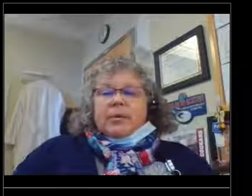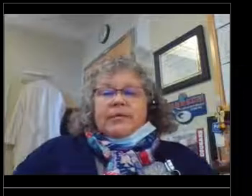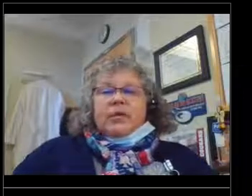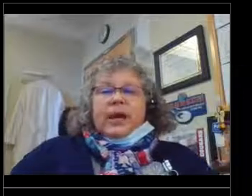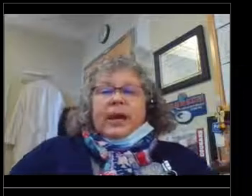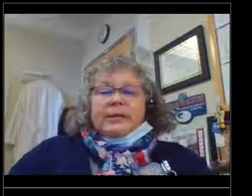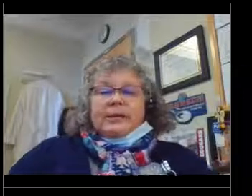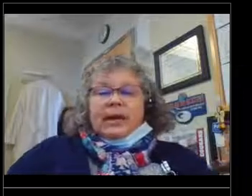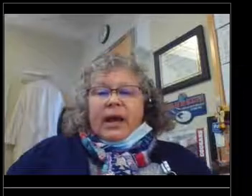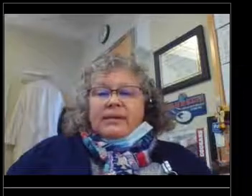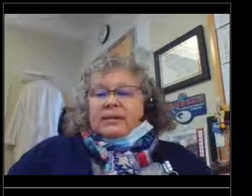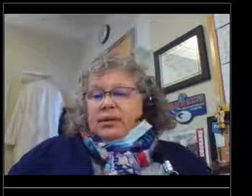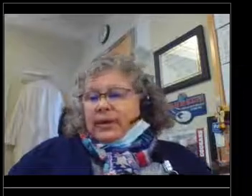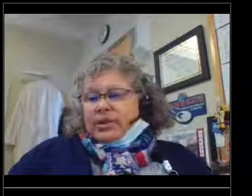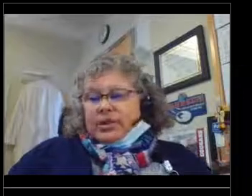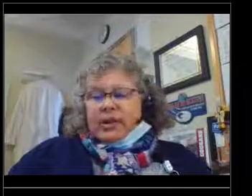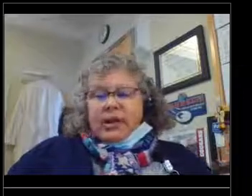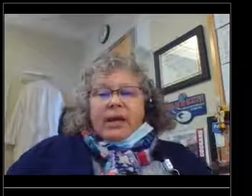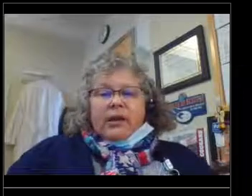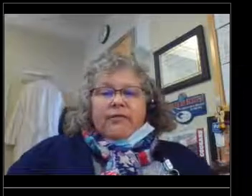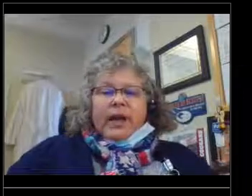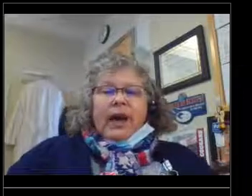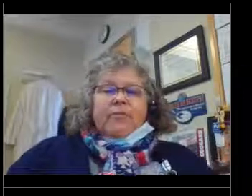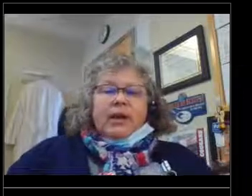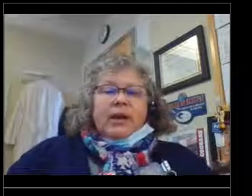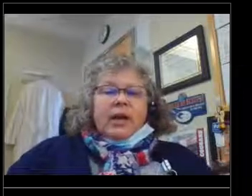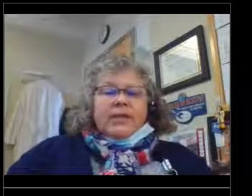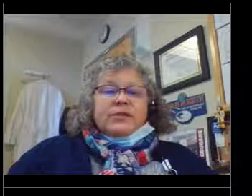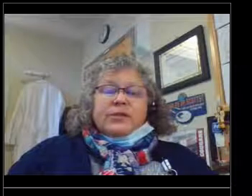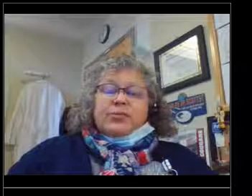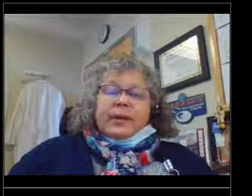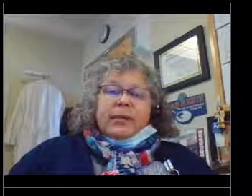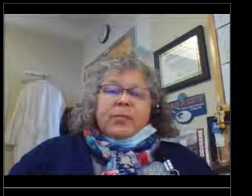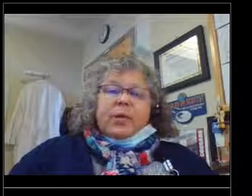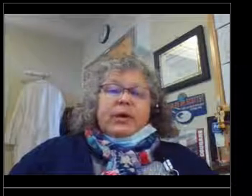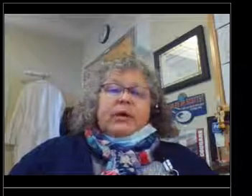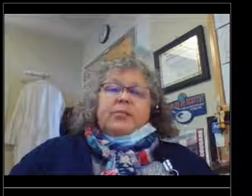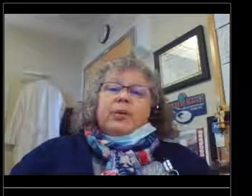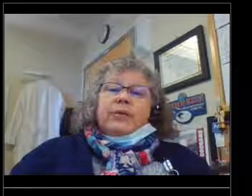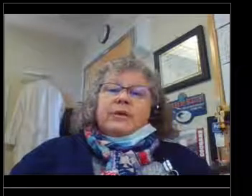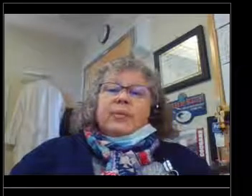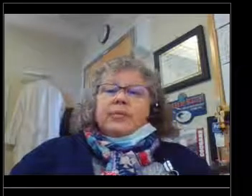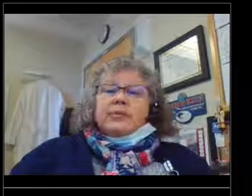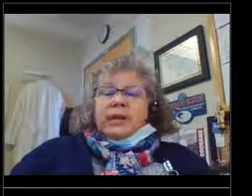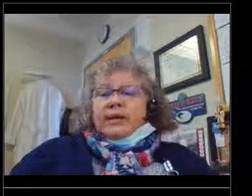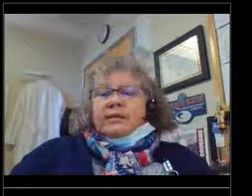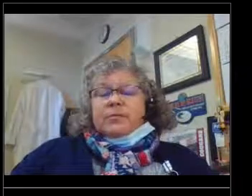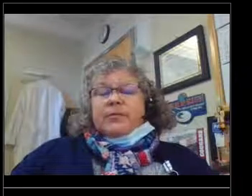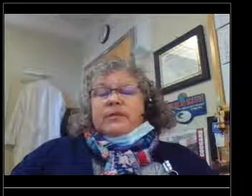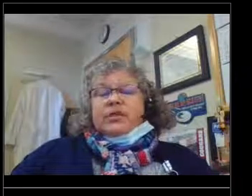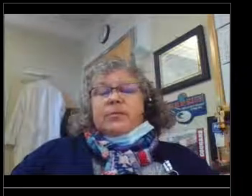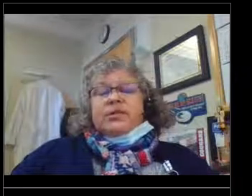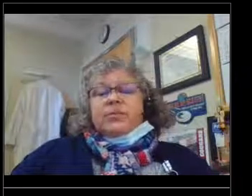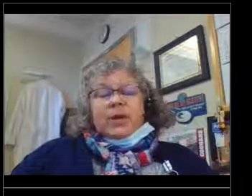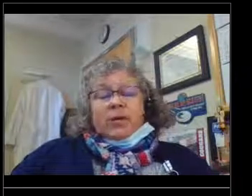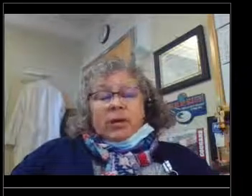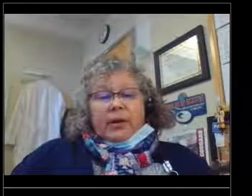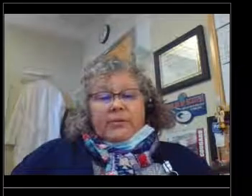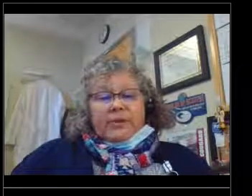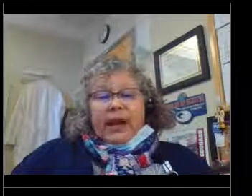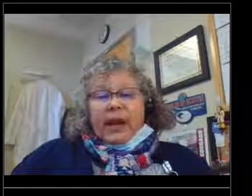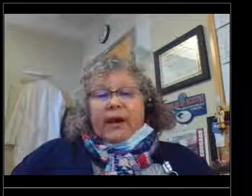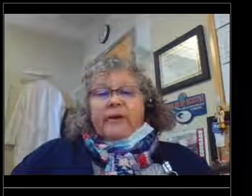to be able to review a case and ask a question if we have one. This was really important in previous remote site supervision, which